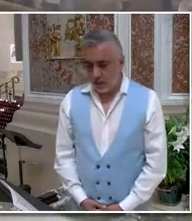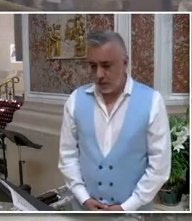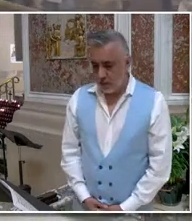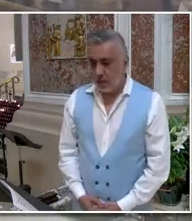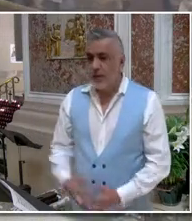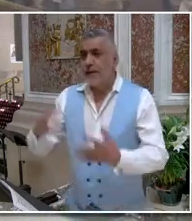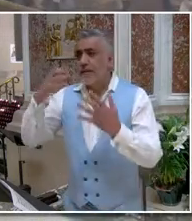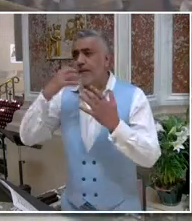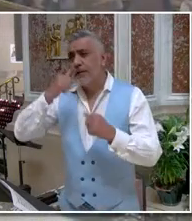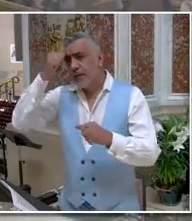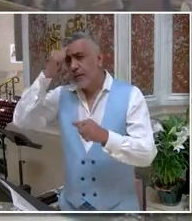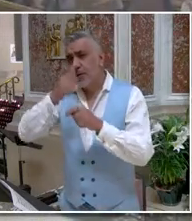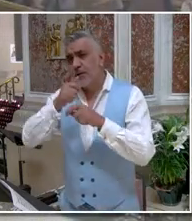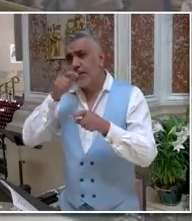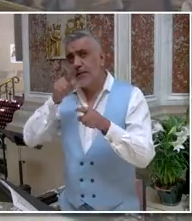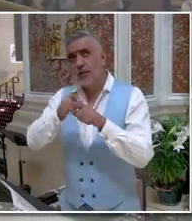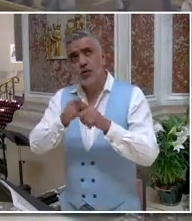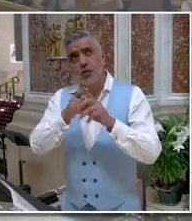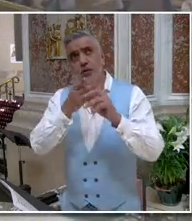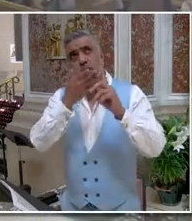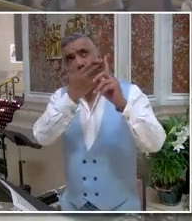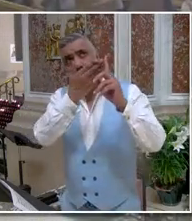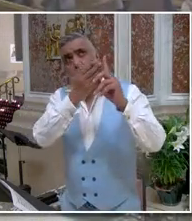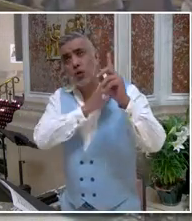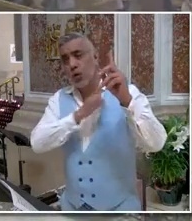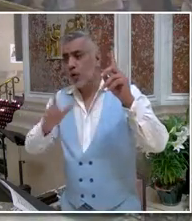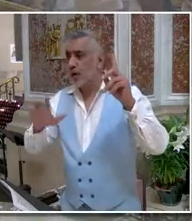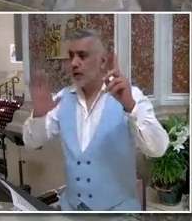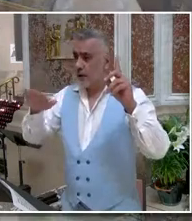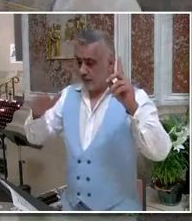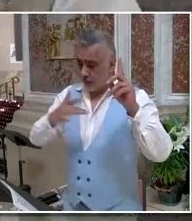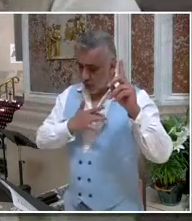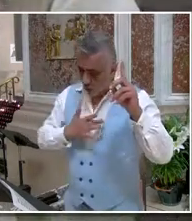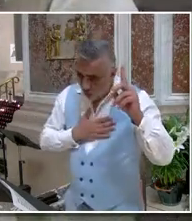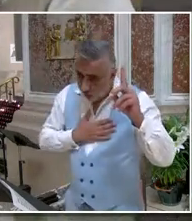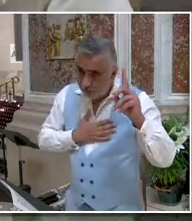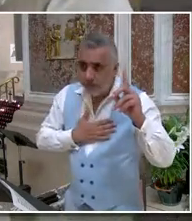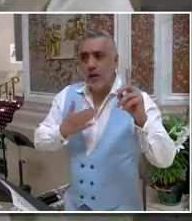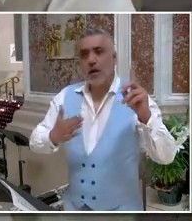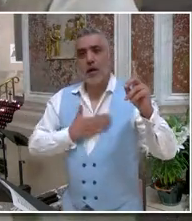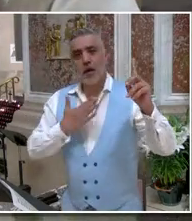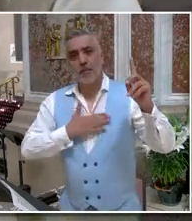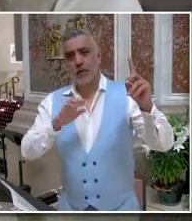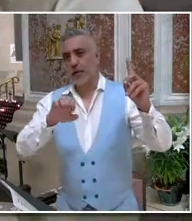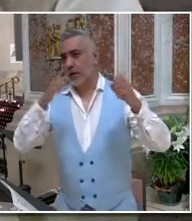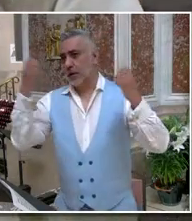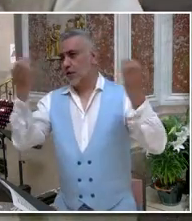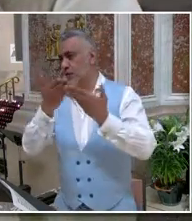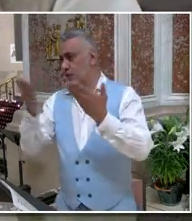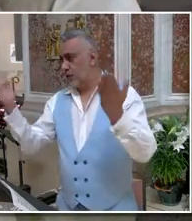And with your spirit. Dearest brothers and sisters in the Lord, from the heart, happy Easter.